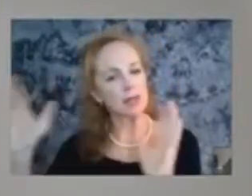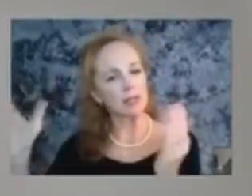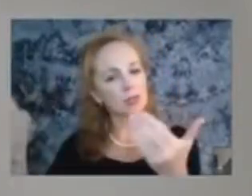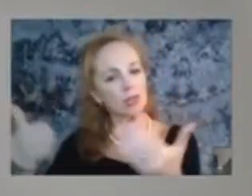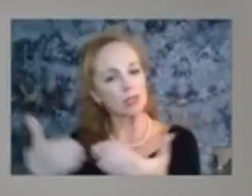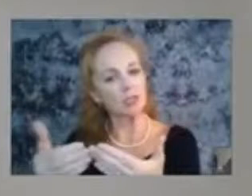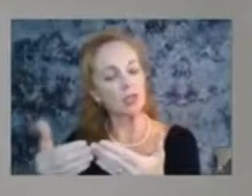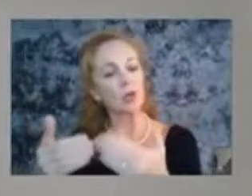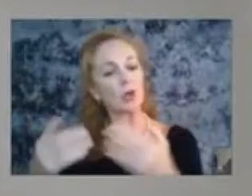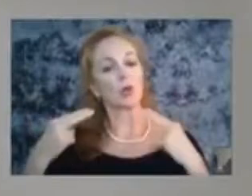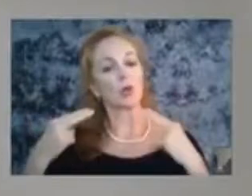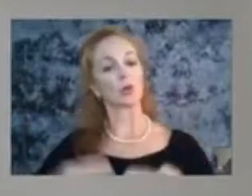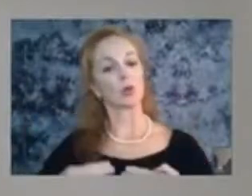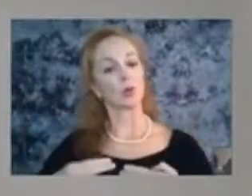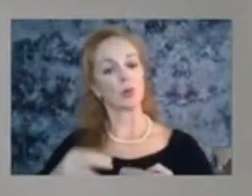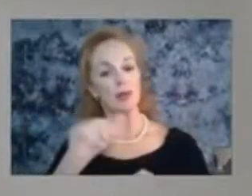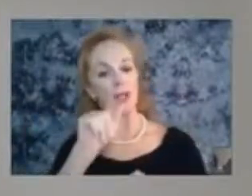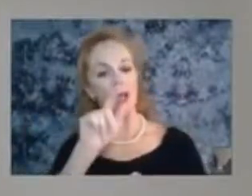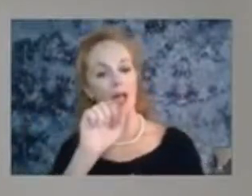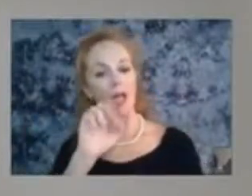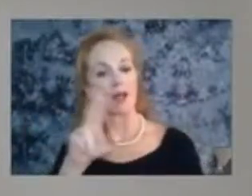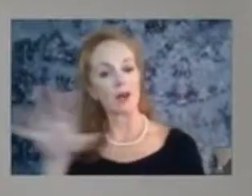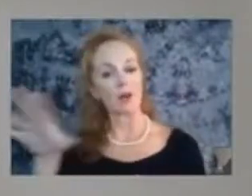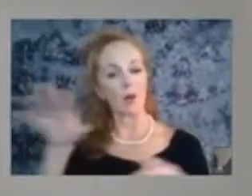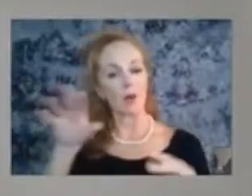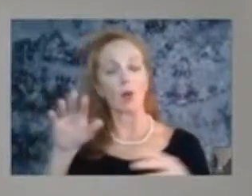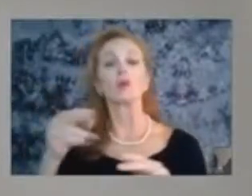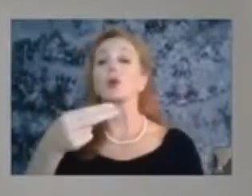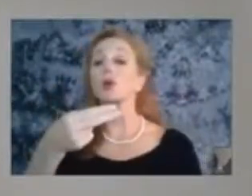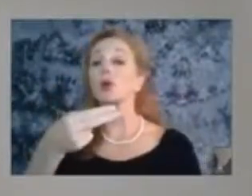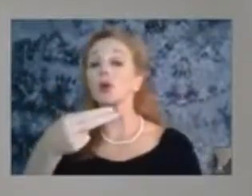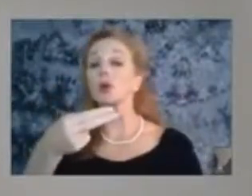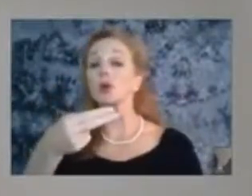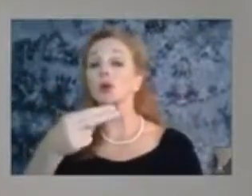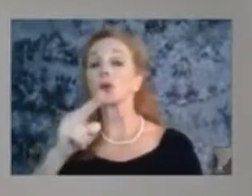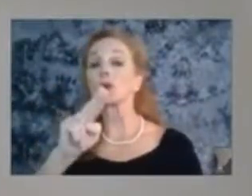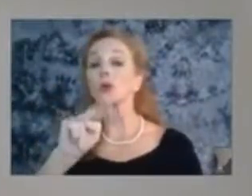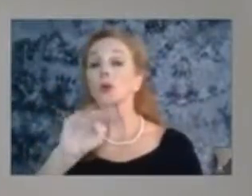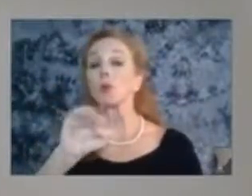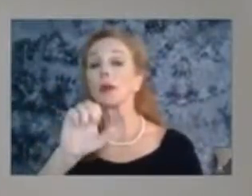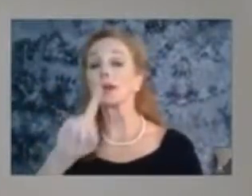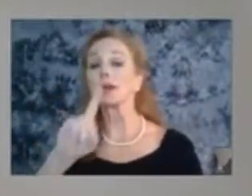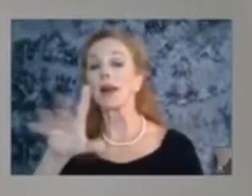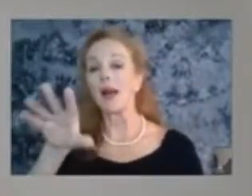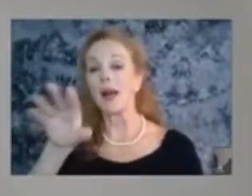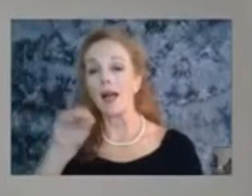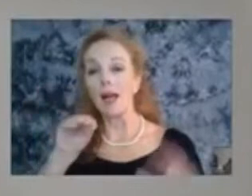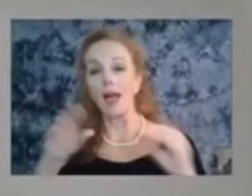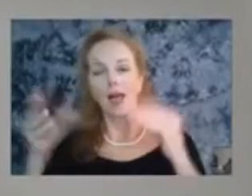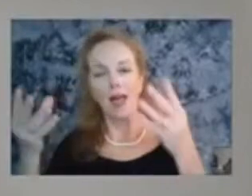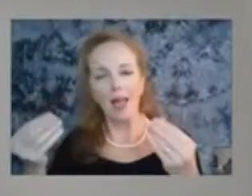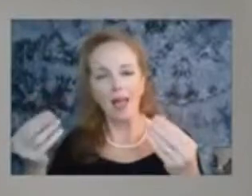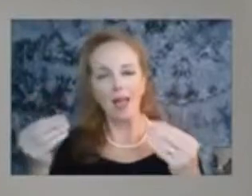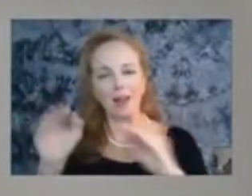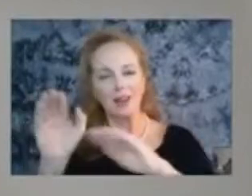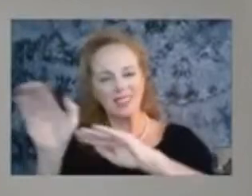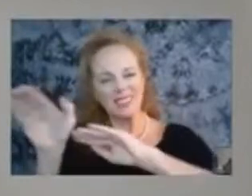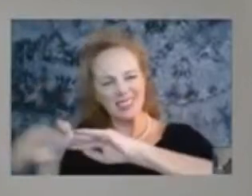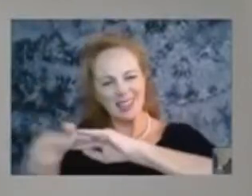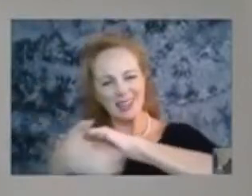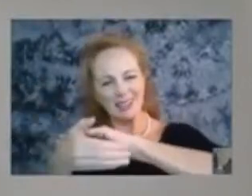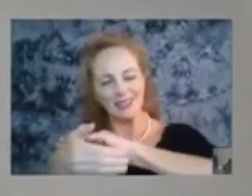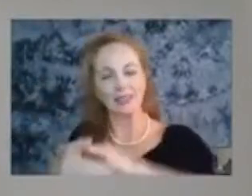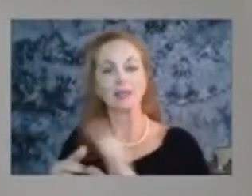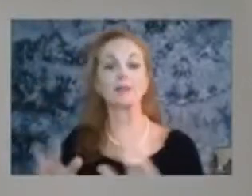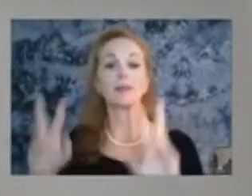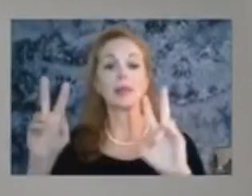night when you've got that high level of humidity and the low temperature. And the way we do that is there is a set point called night